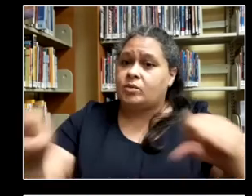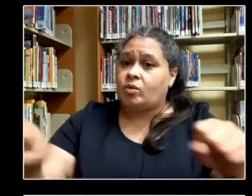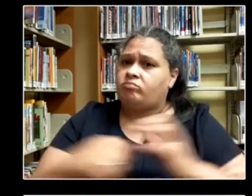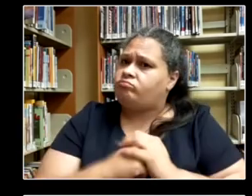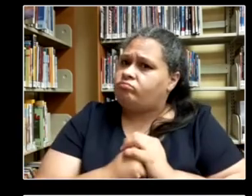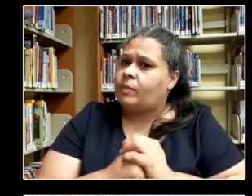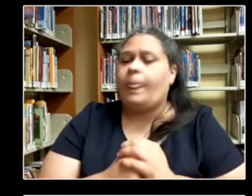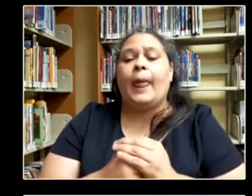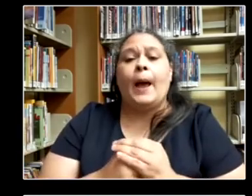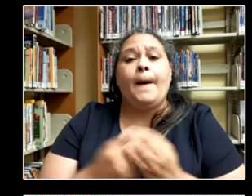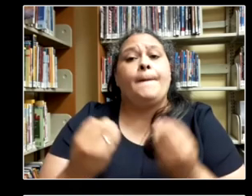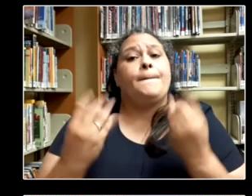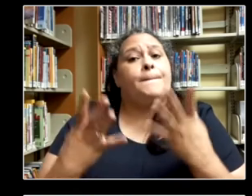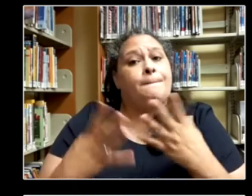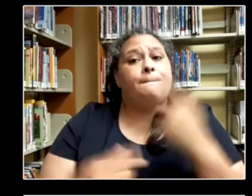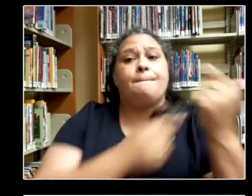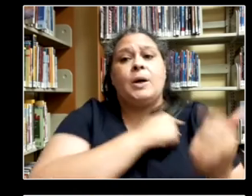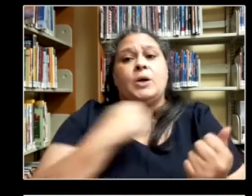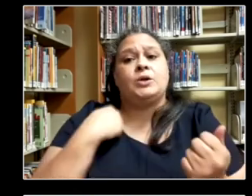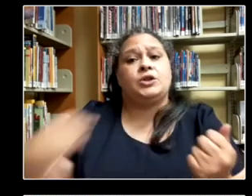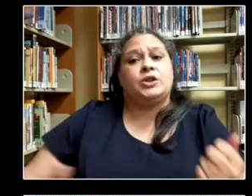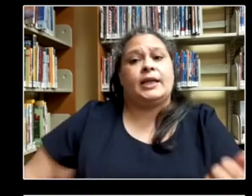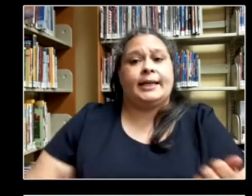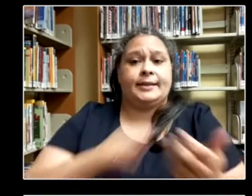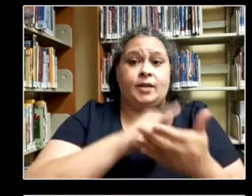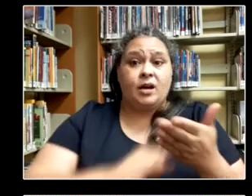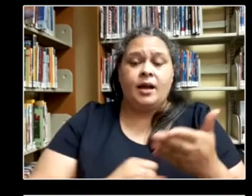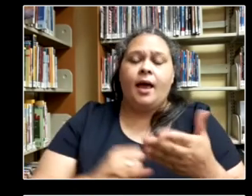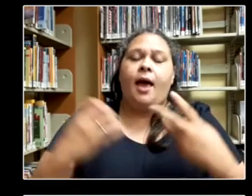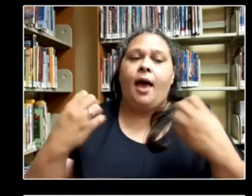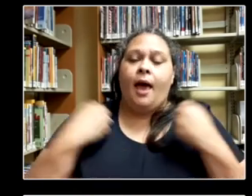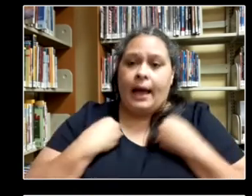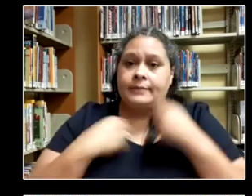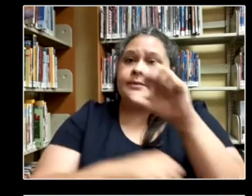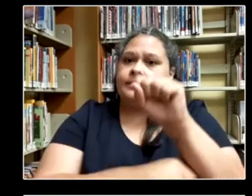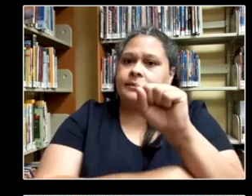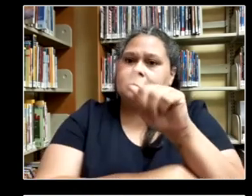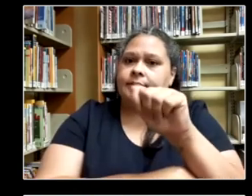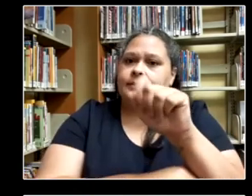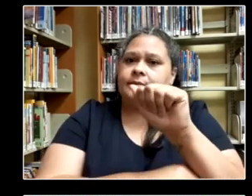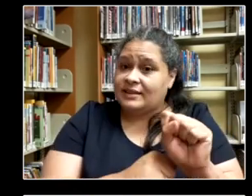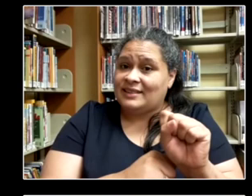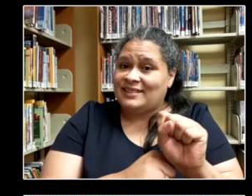Most Chinese paintings have small red stamps with a special design, like a